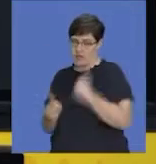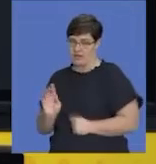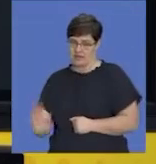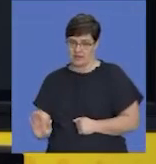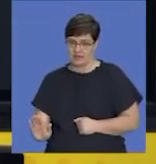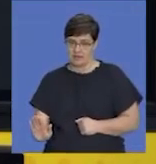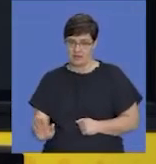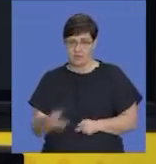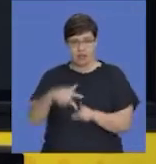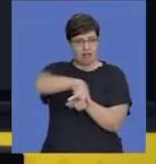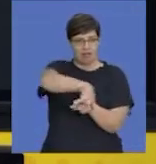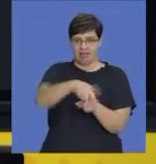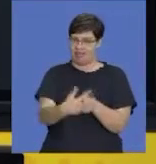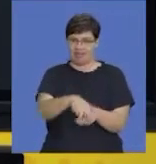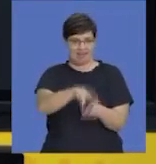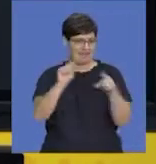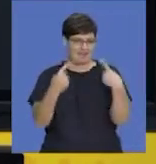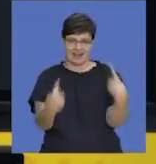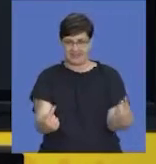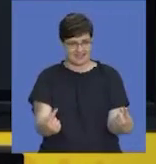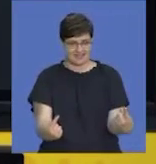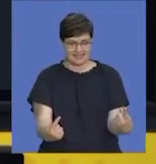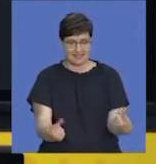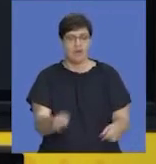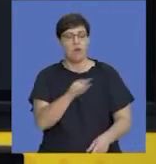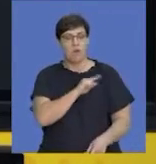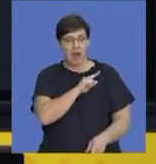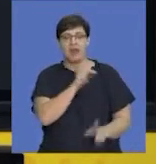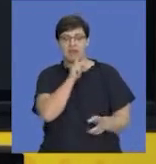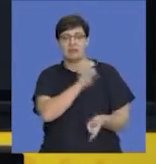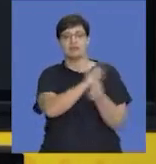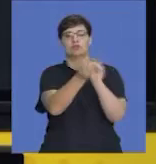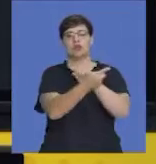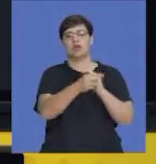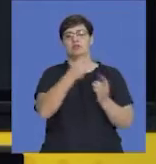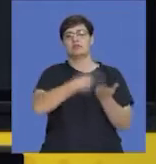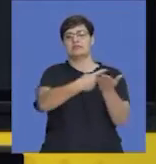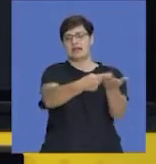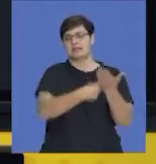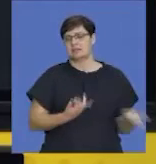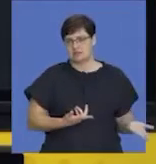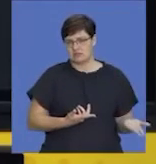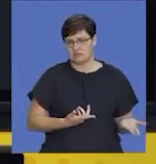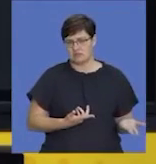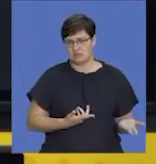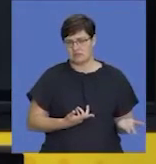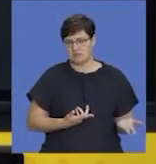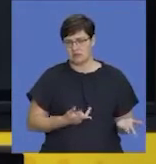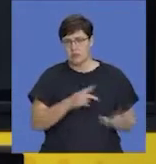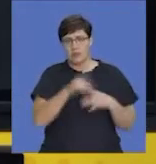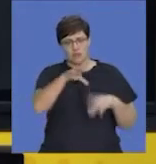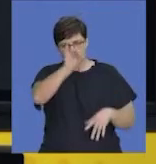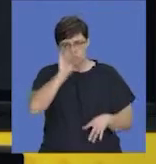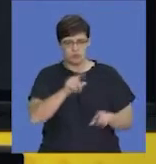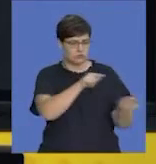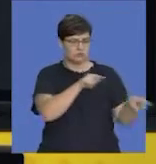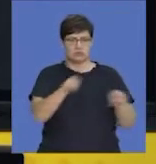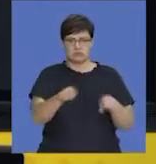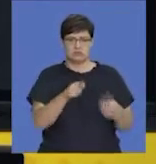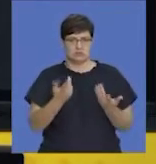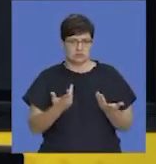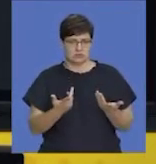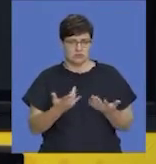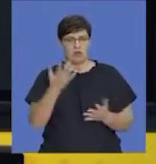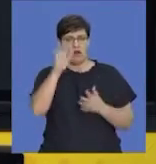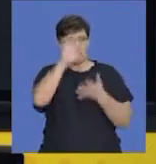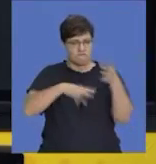in between as you go on, because then your essay would be between a discursive and an argumentative, and then your formatting would go wrong. Remember,